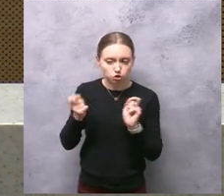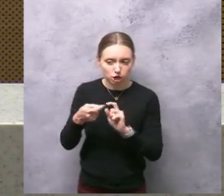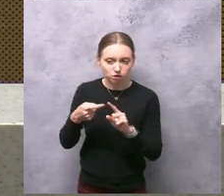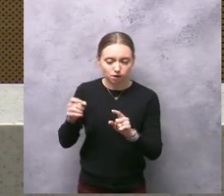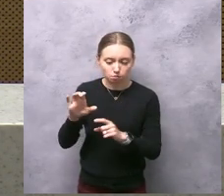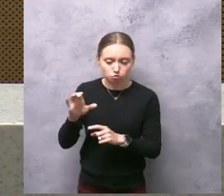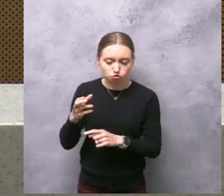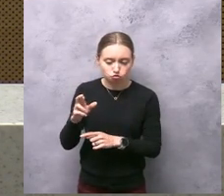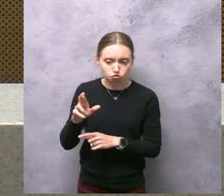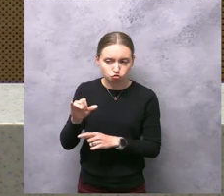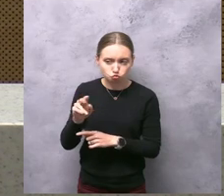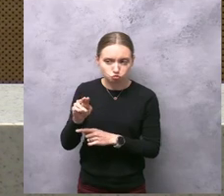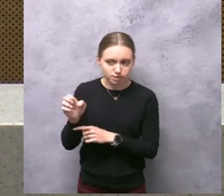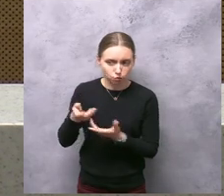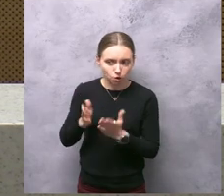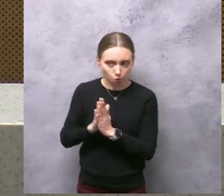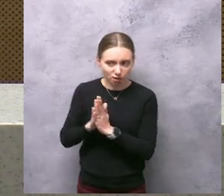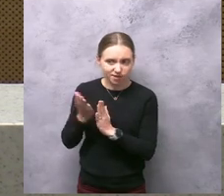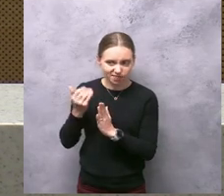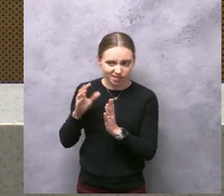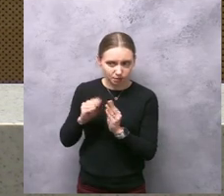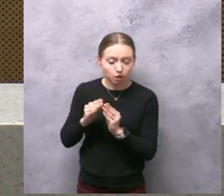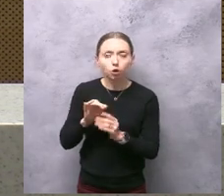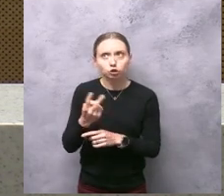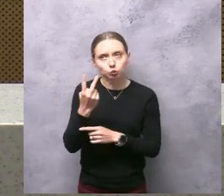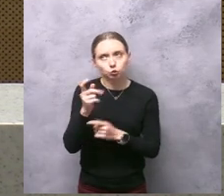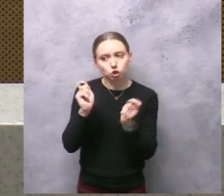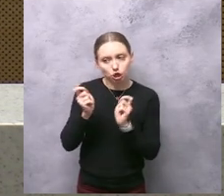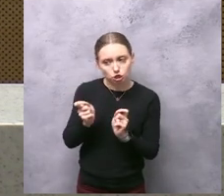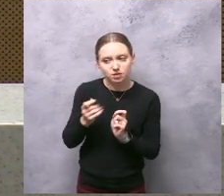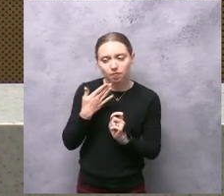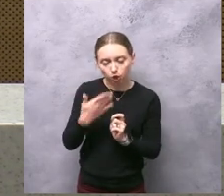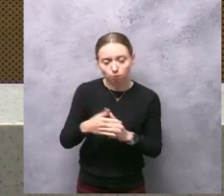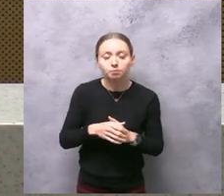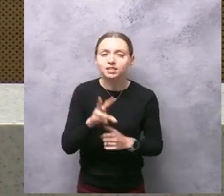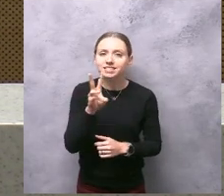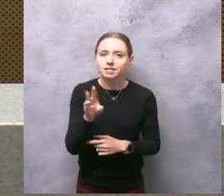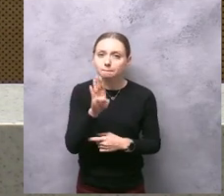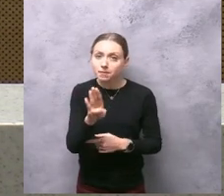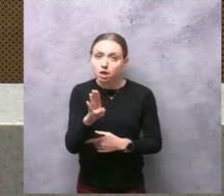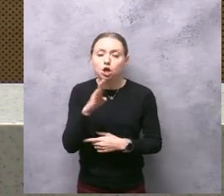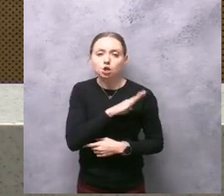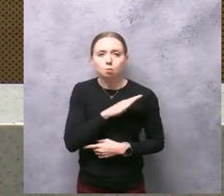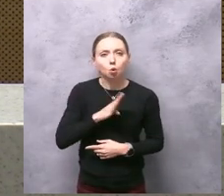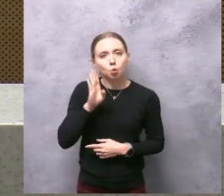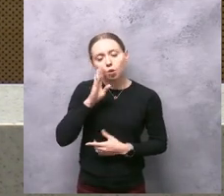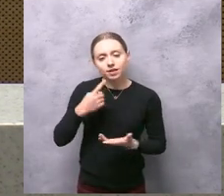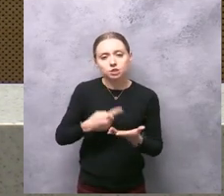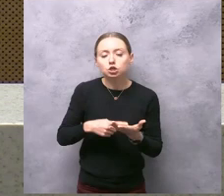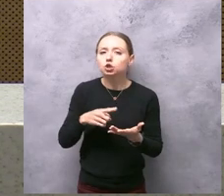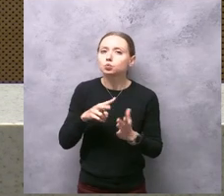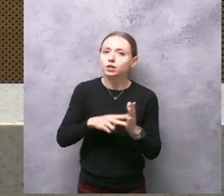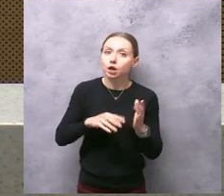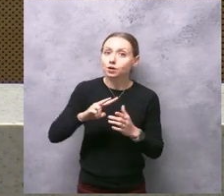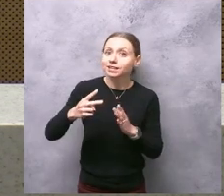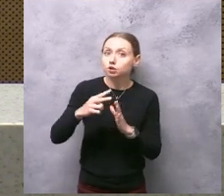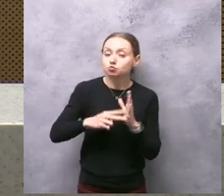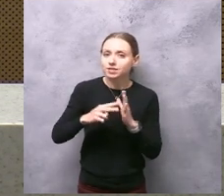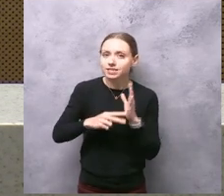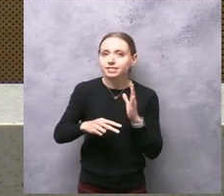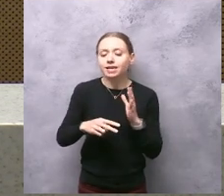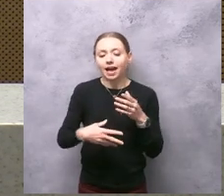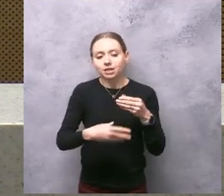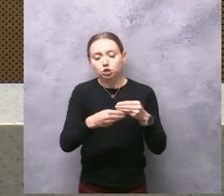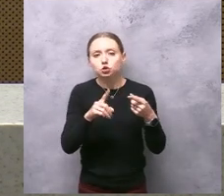that agenda? Thank you. Or two changes. Thank you. 6B, the board consider approving second readings or additions on district